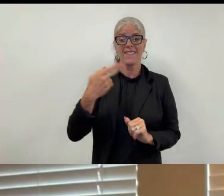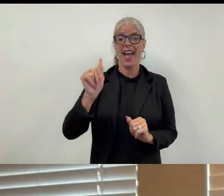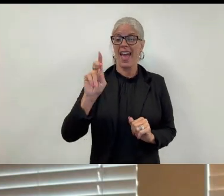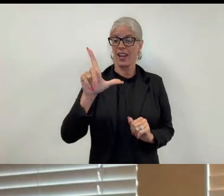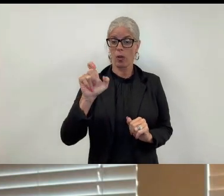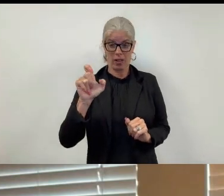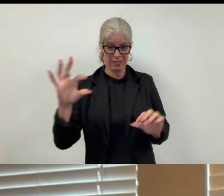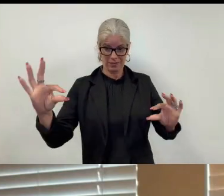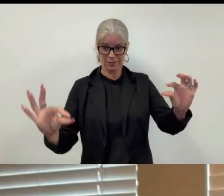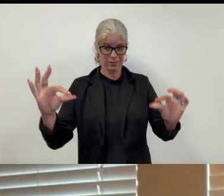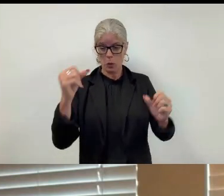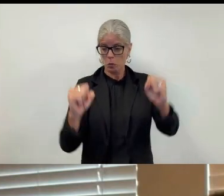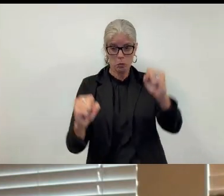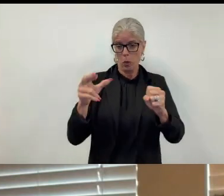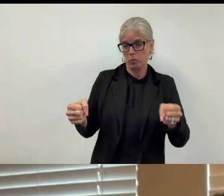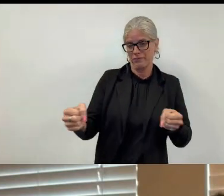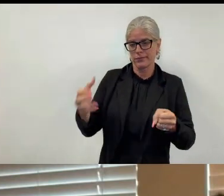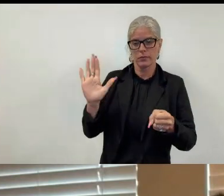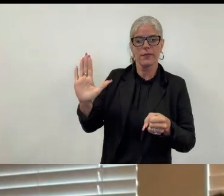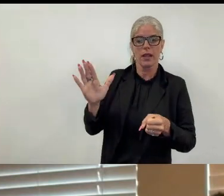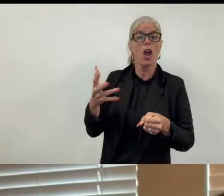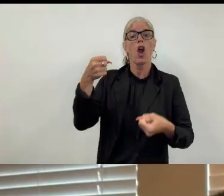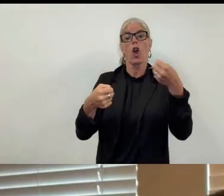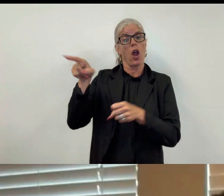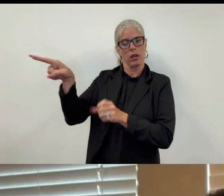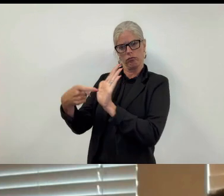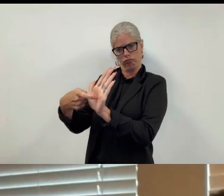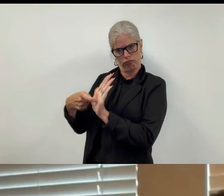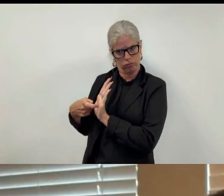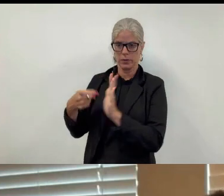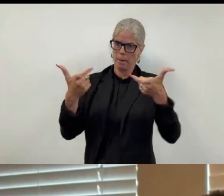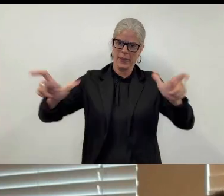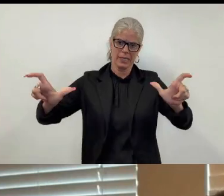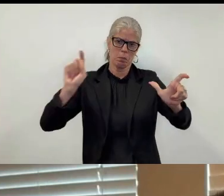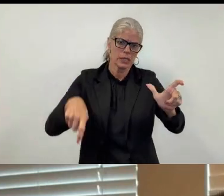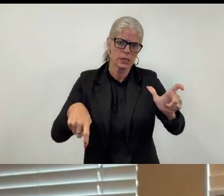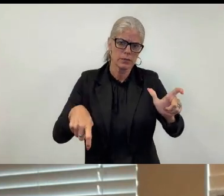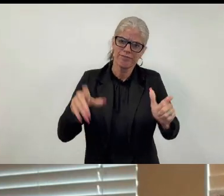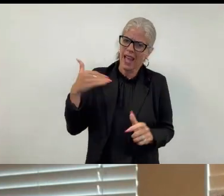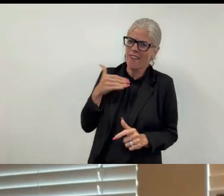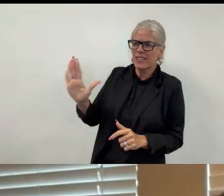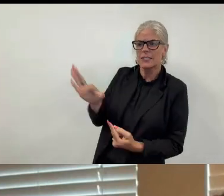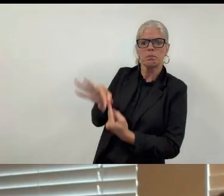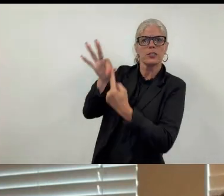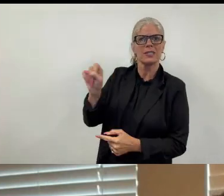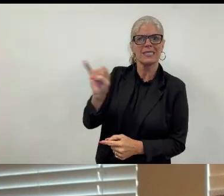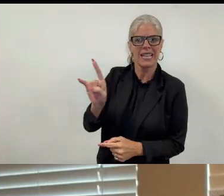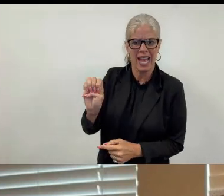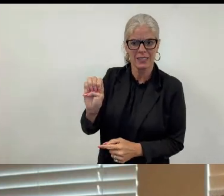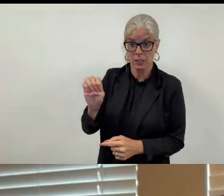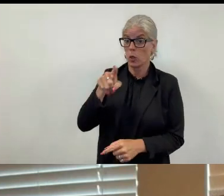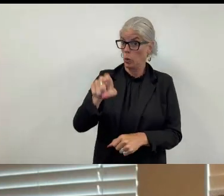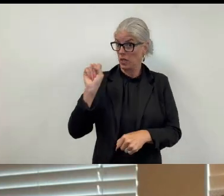that hand controls can only be safely installed on cars that are of a certain size.